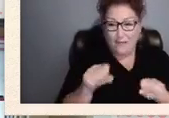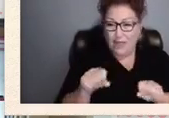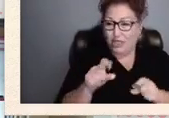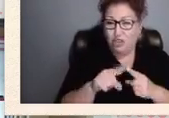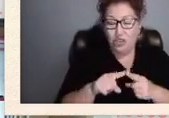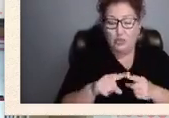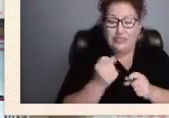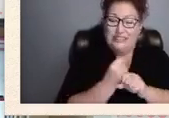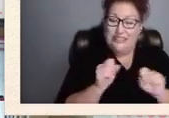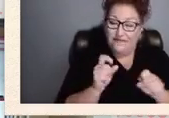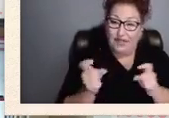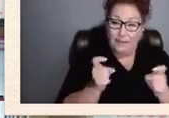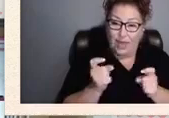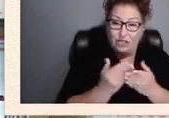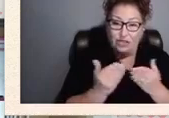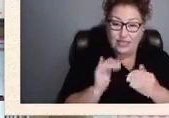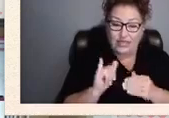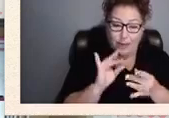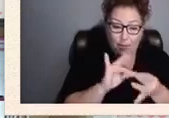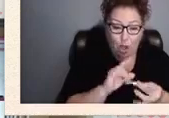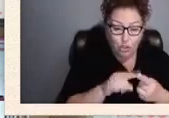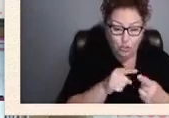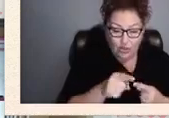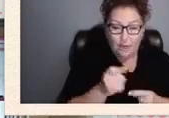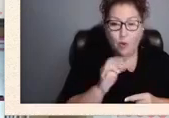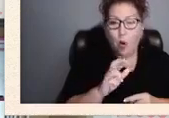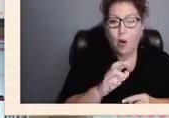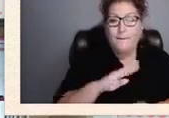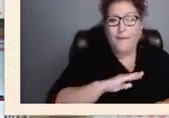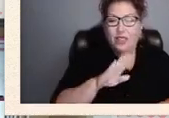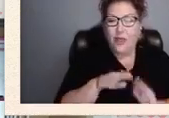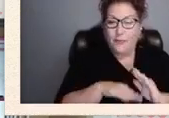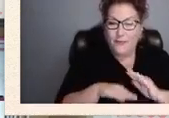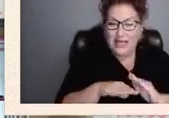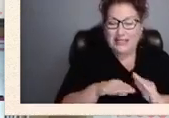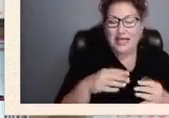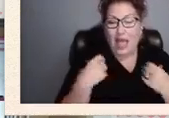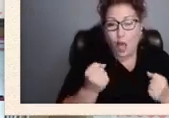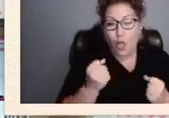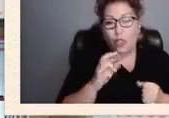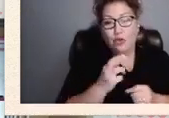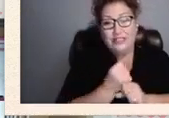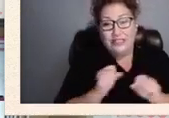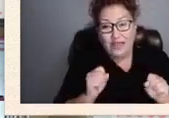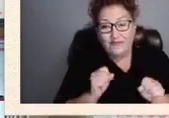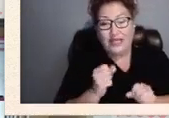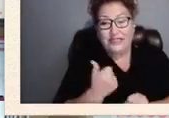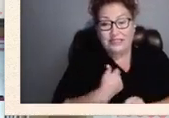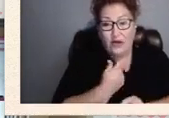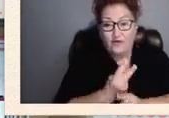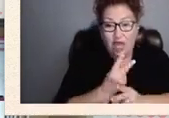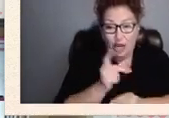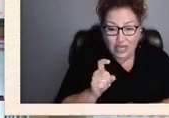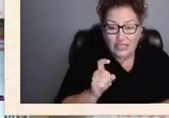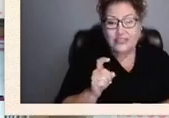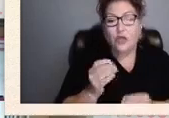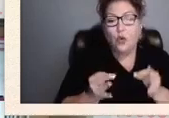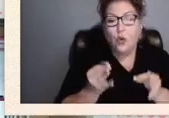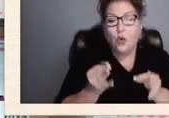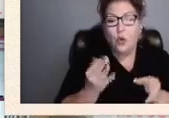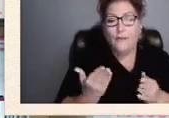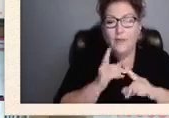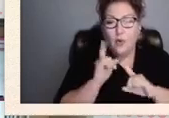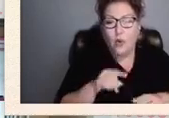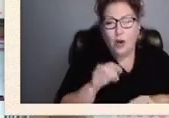that belong to them or meet their basic health or safety or self-care needs, then the court may rule that this person is what they call